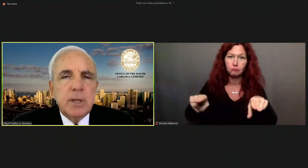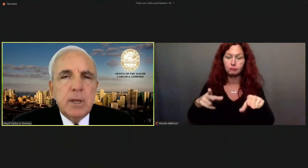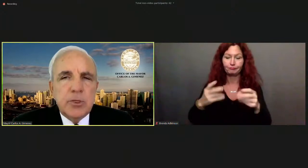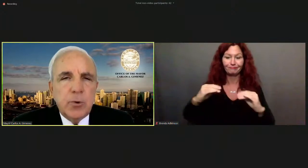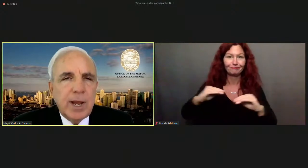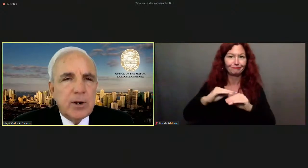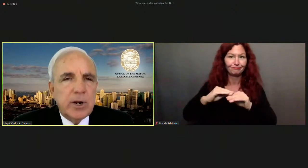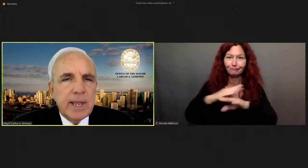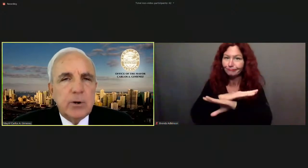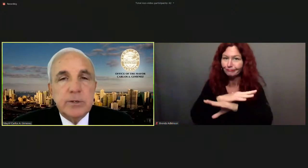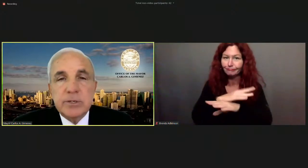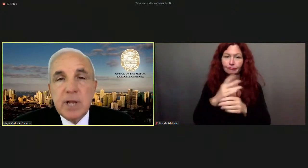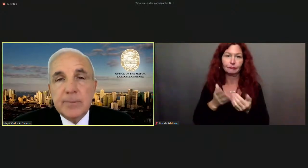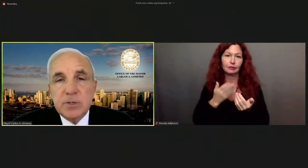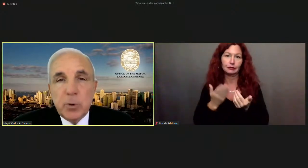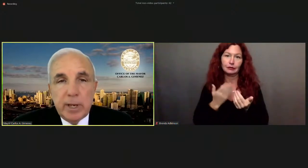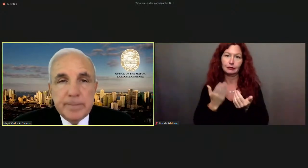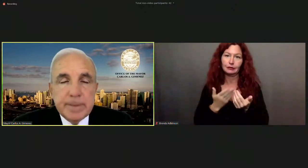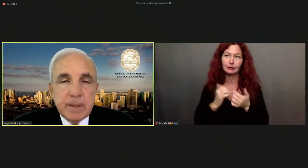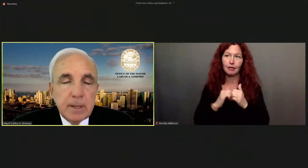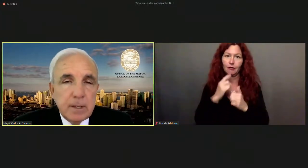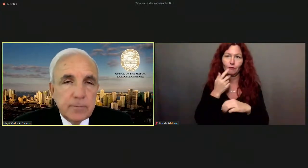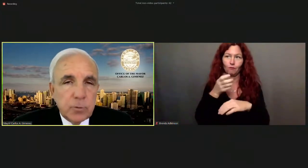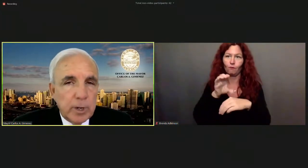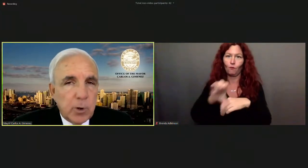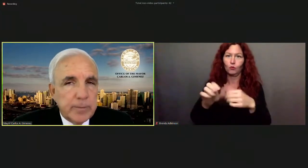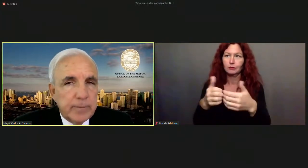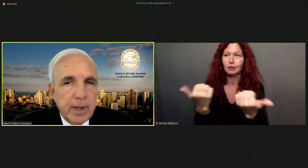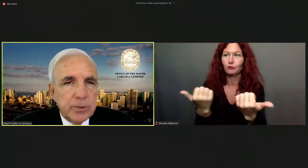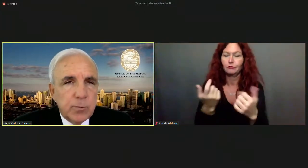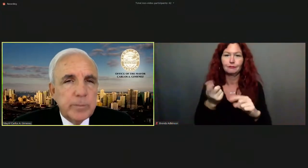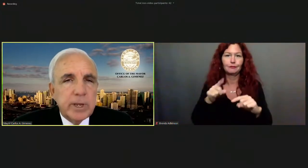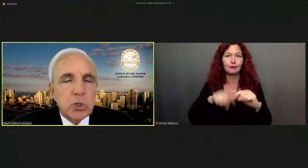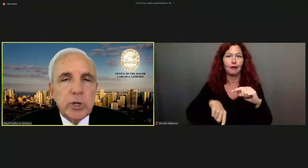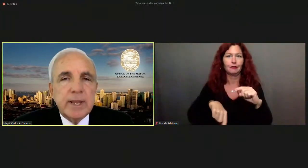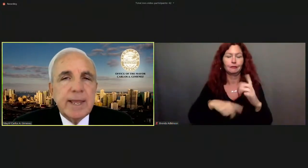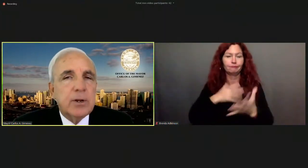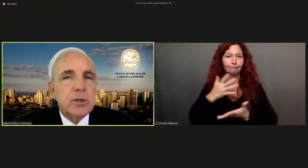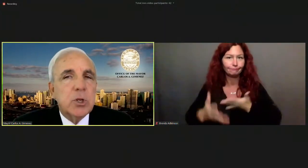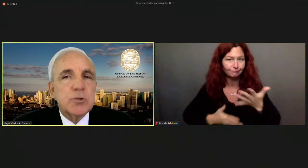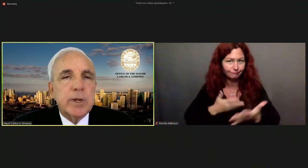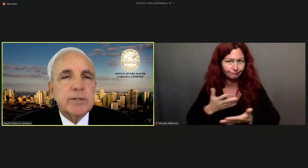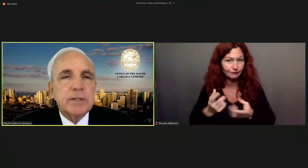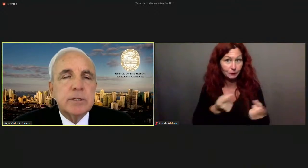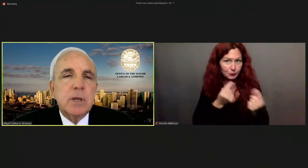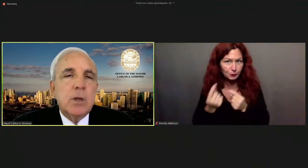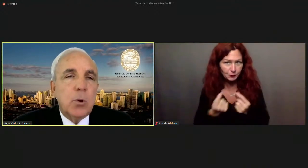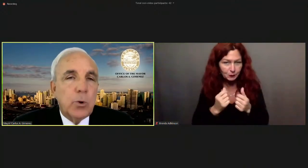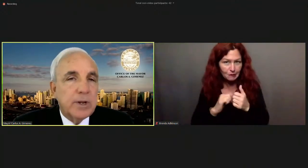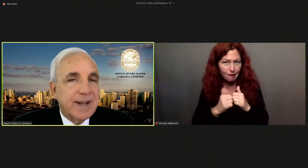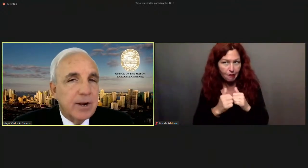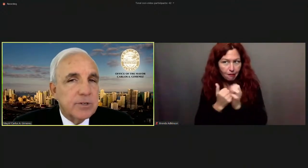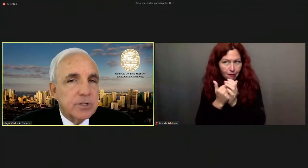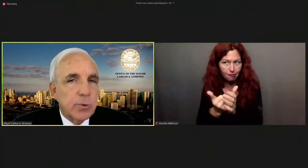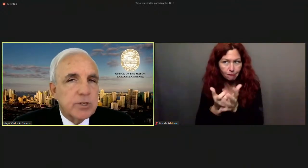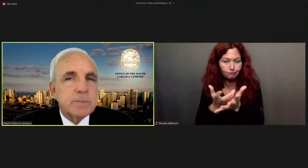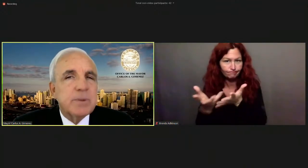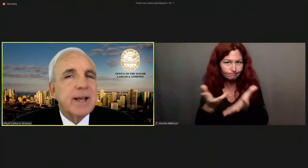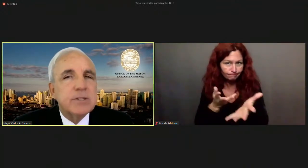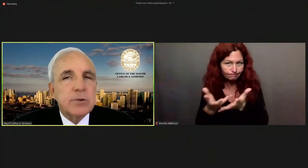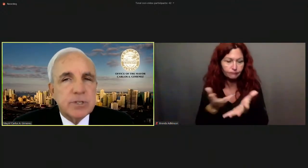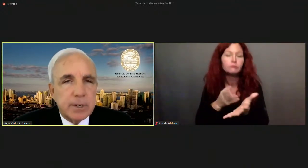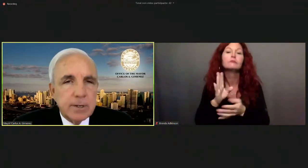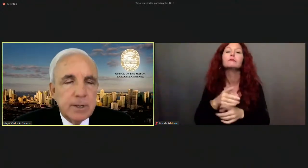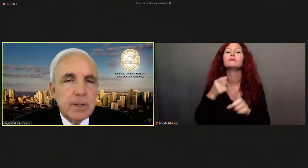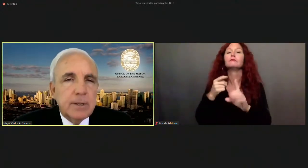others throughout our county to stop the spread. Florida Department of Health will be alerting the county to those residents who are in dire situations,